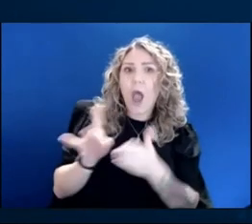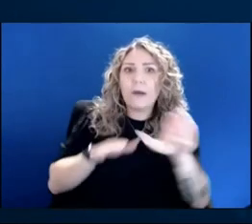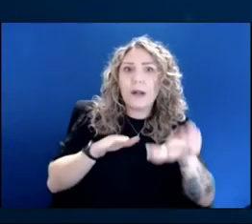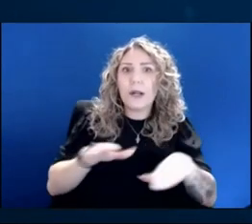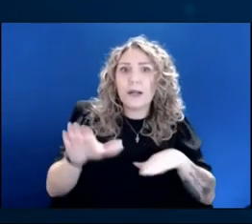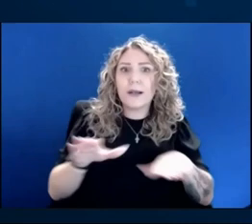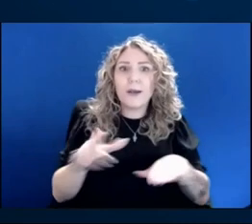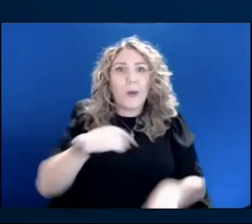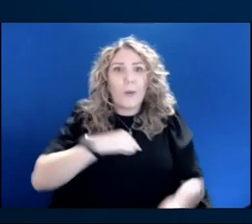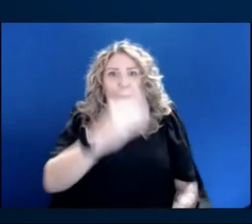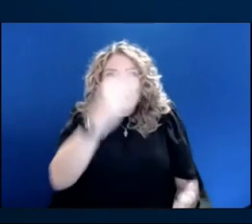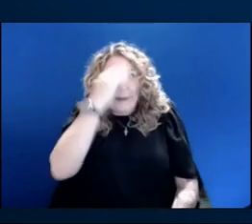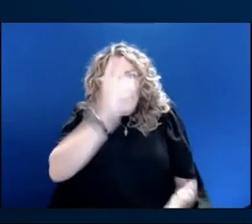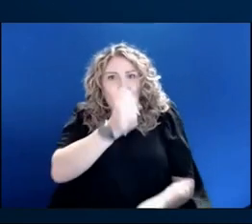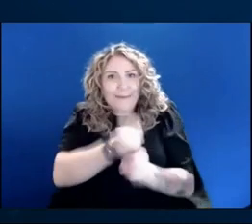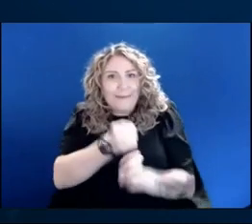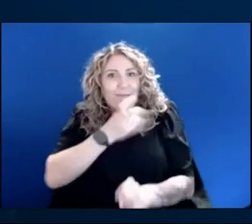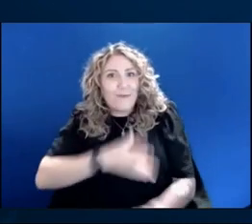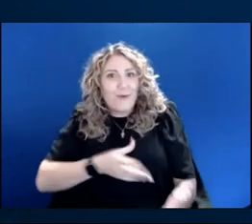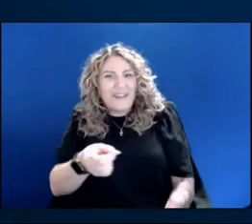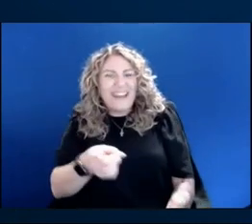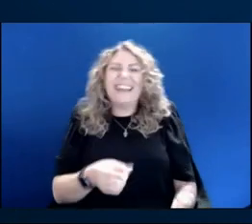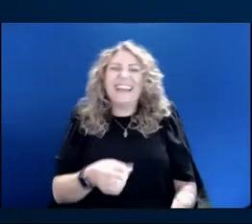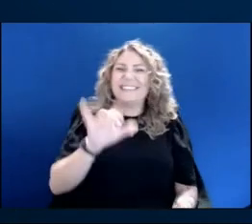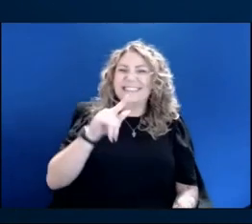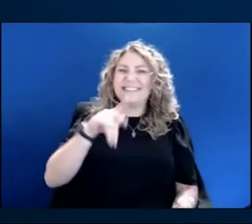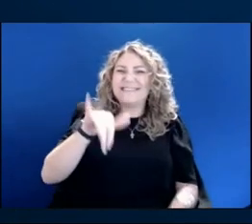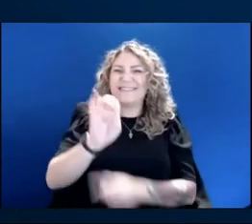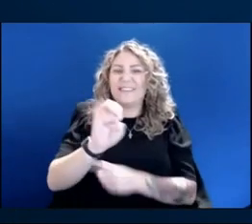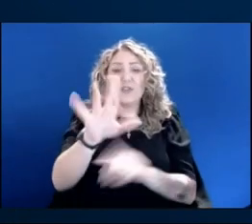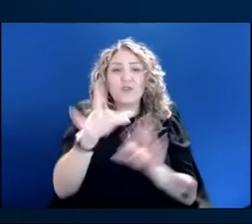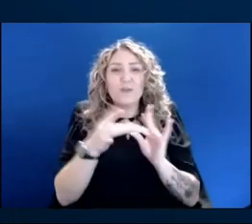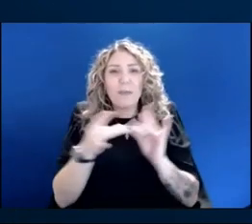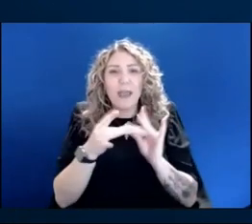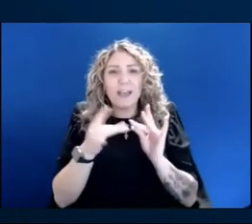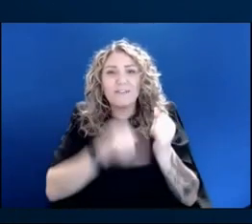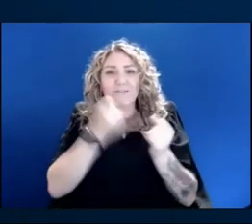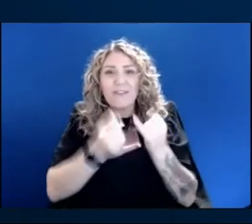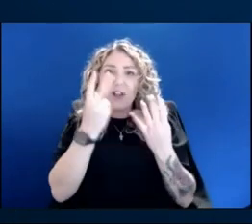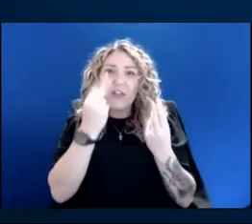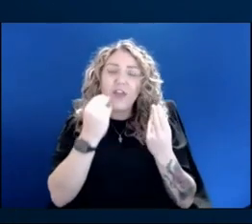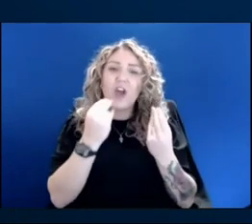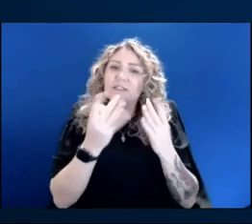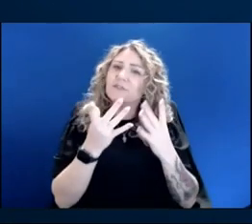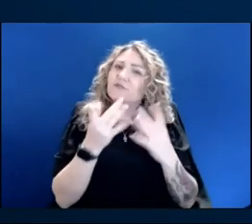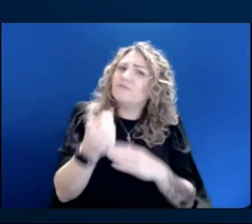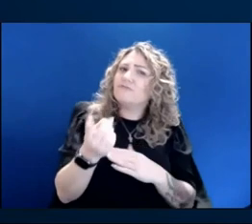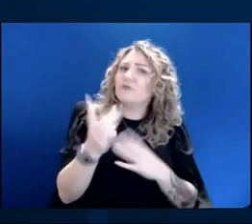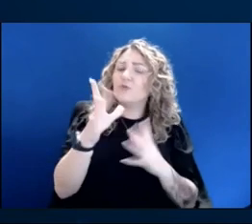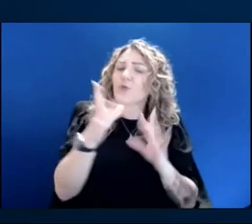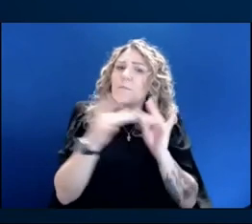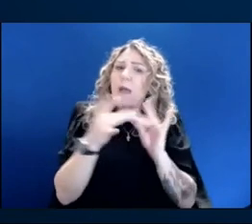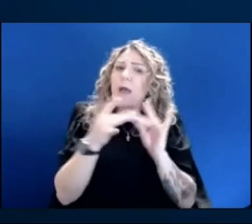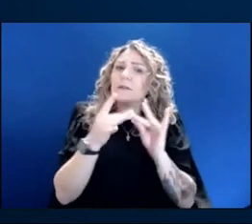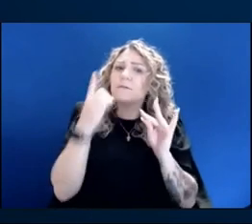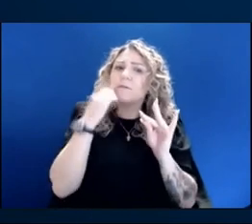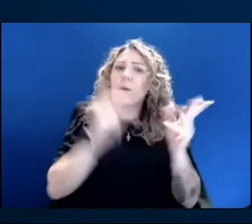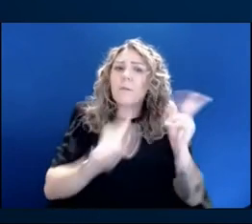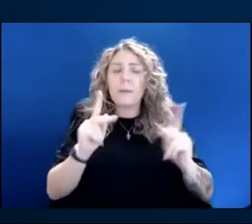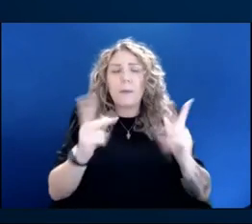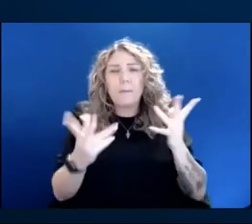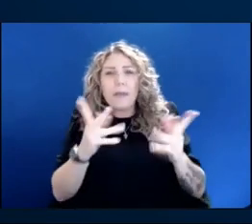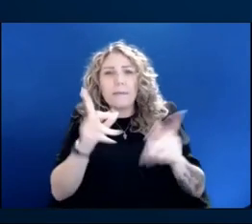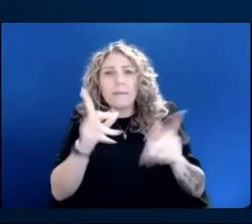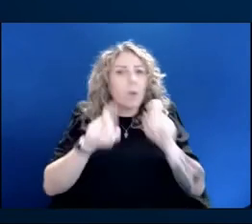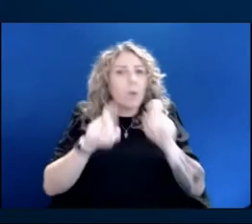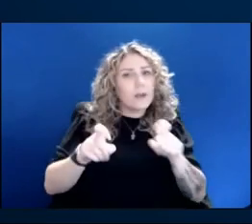one is here. Stephanie, what's your message though? I want to get some final thoughts from you about what is your message to people who might have questions. I mean, we